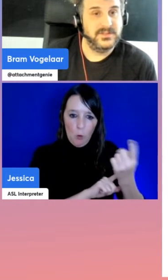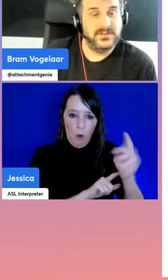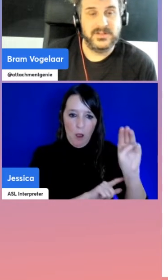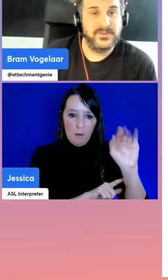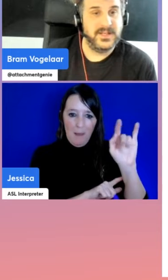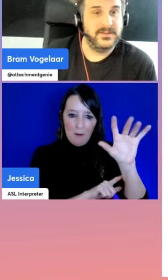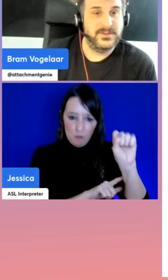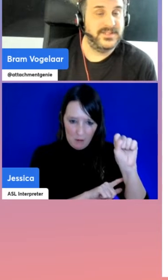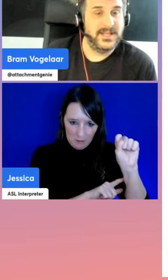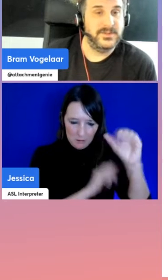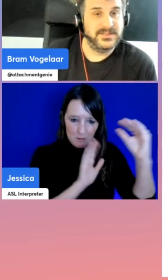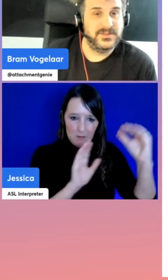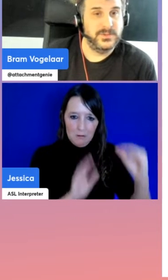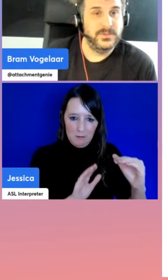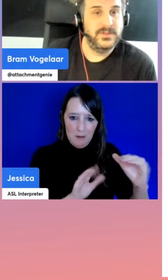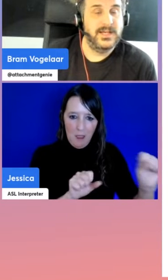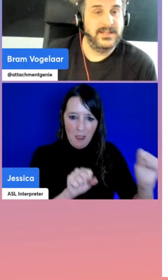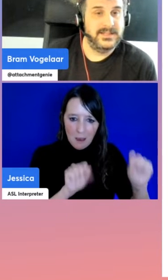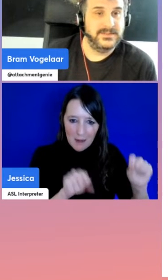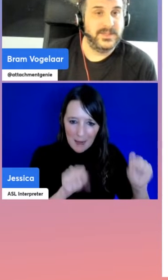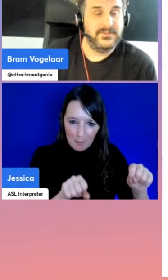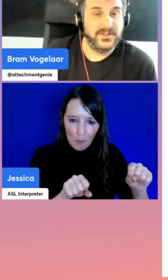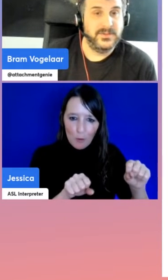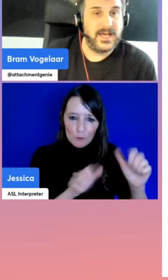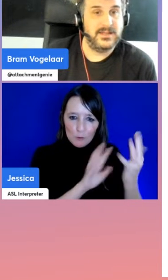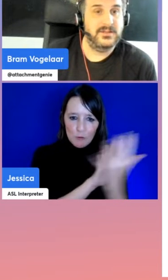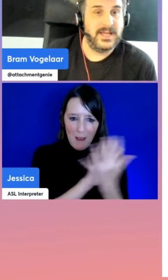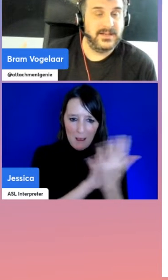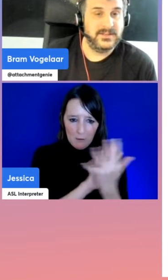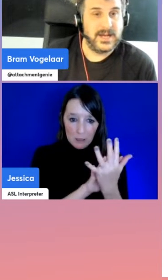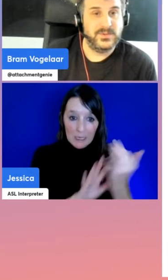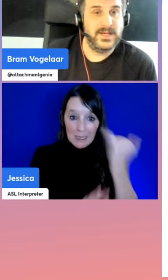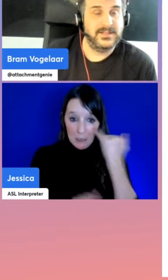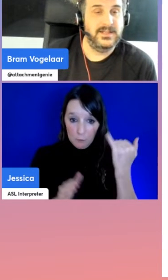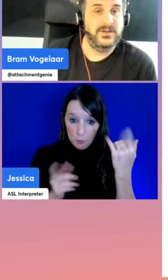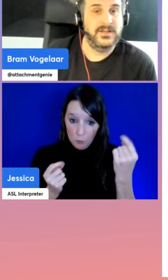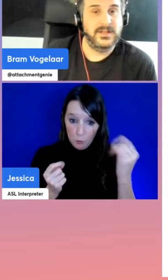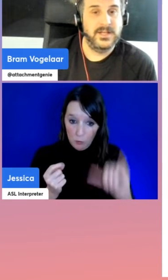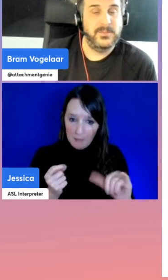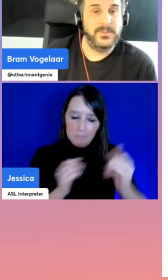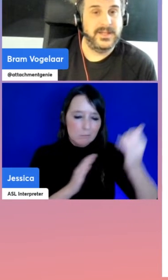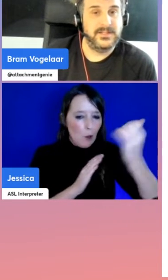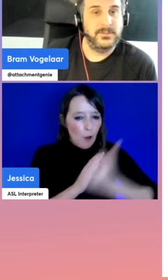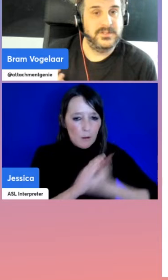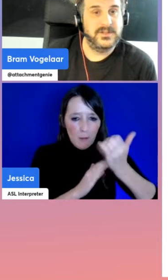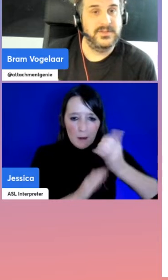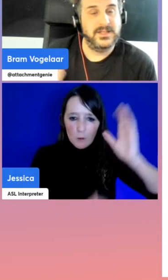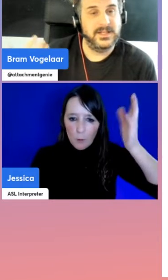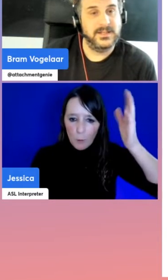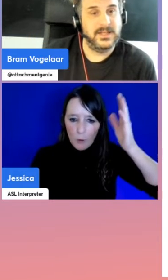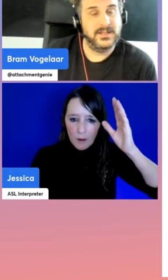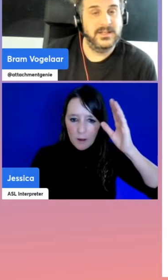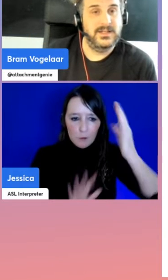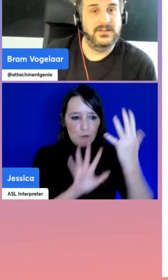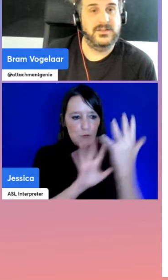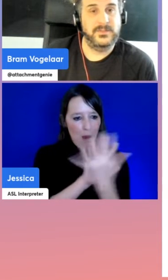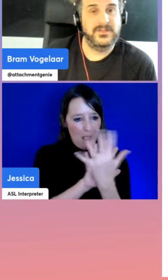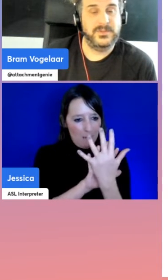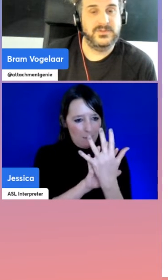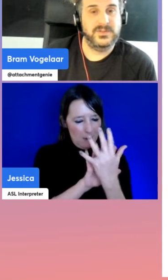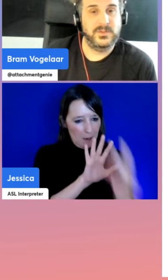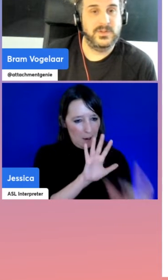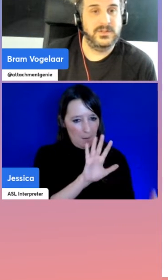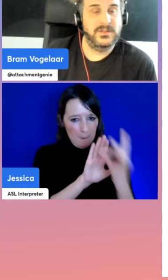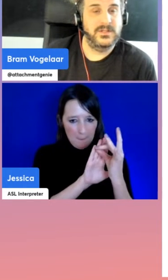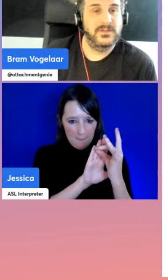enabled. Traffic.enabled is true. And this way, if you do that, then it's automatically going to be picked up by traffic, and then it's going to